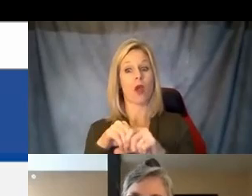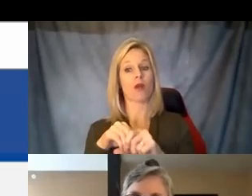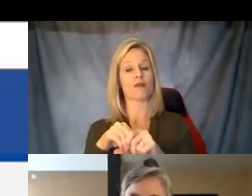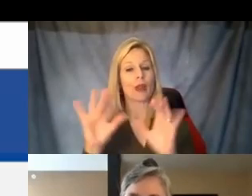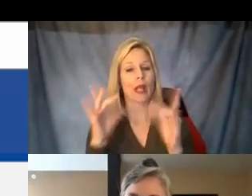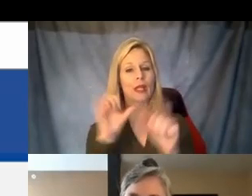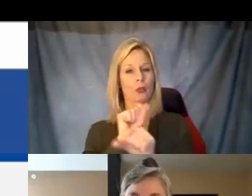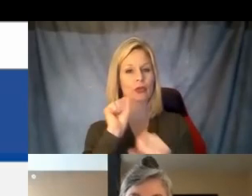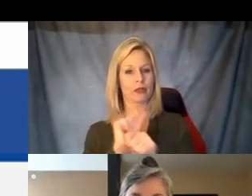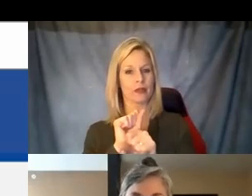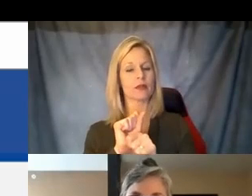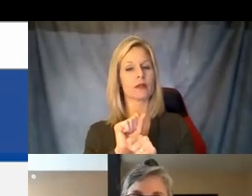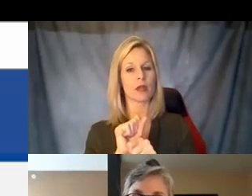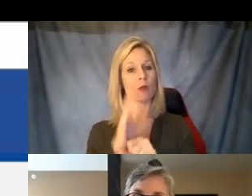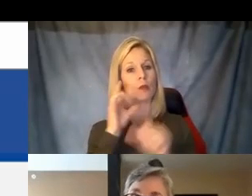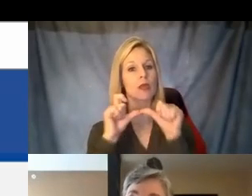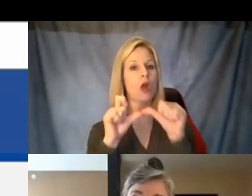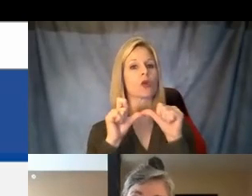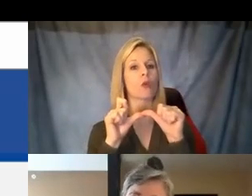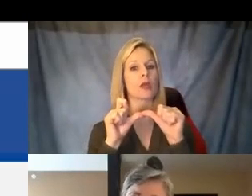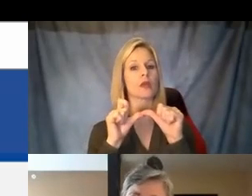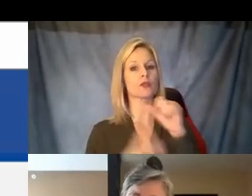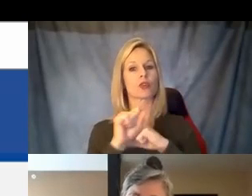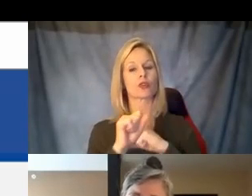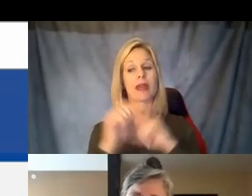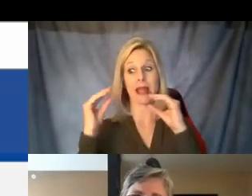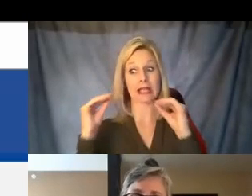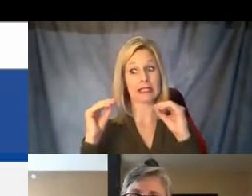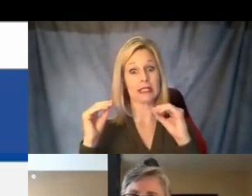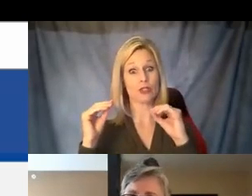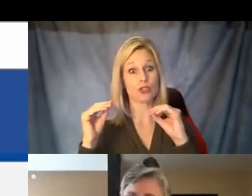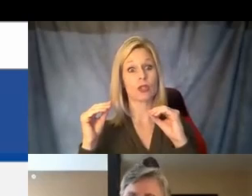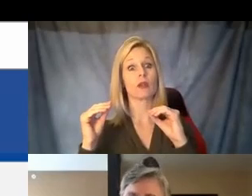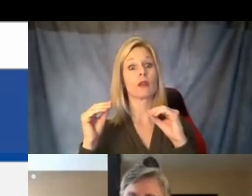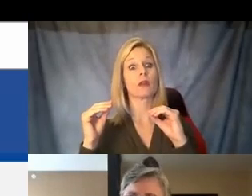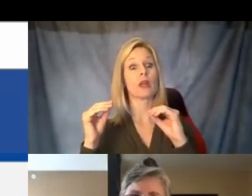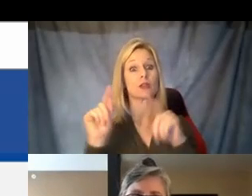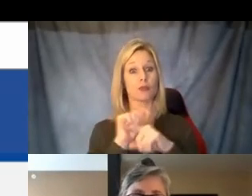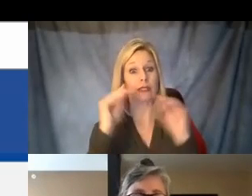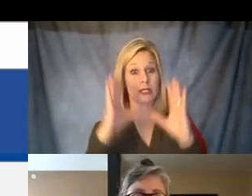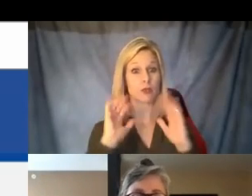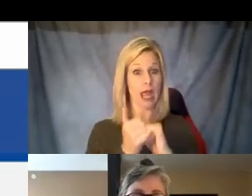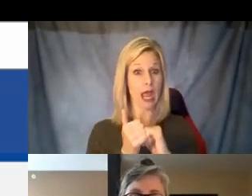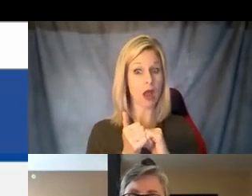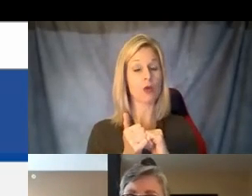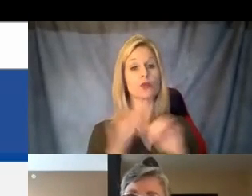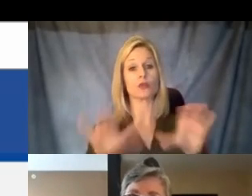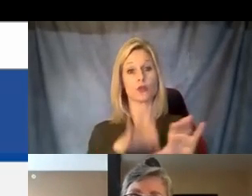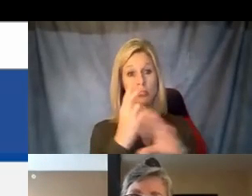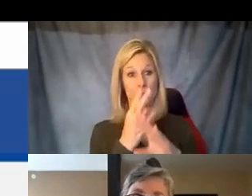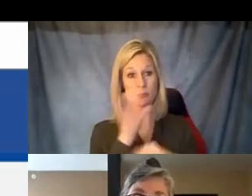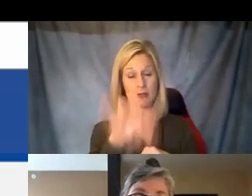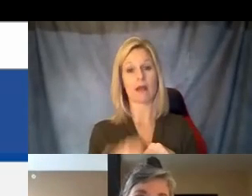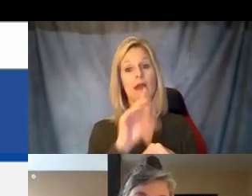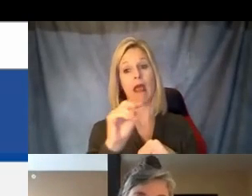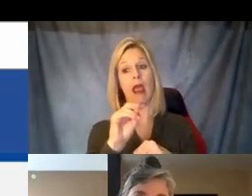to be an ongoing structure. I teach teachers how to do this and agency providers. We collaborate